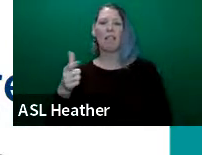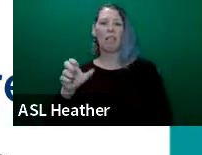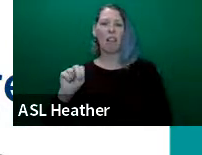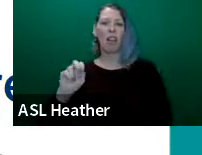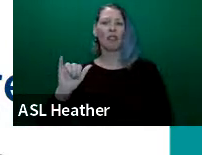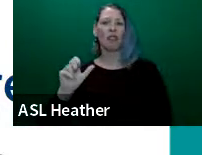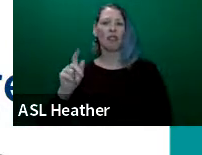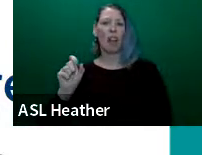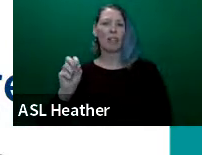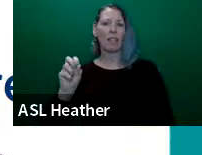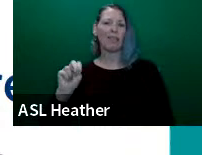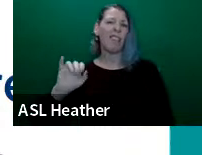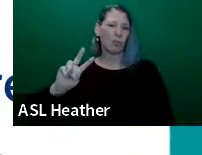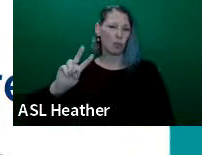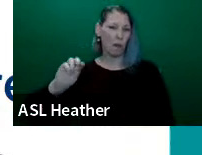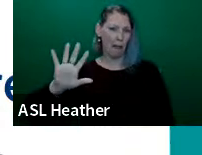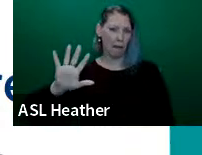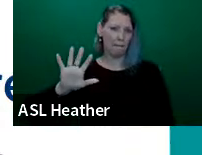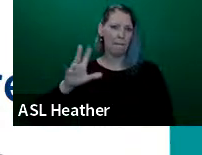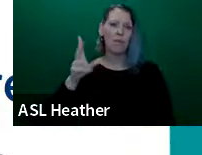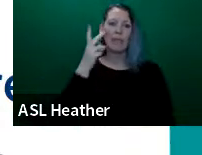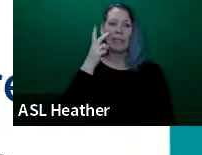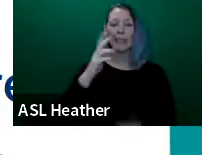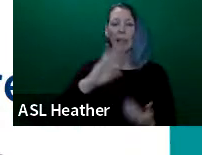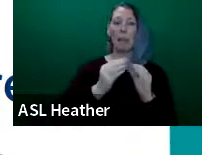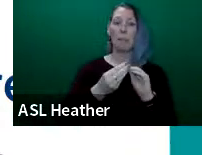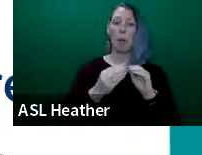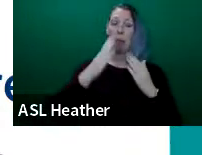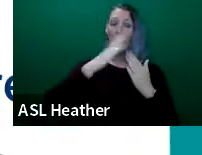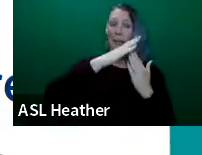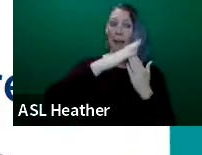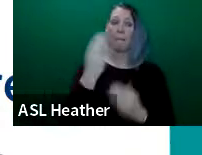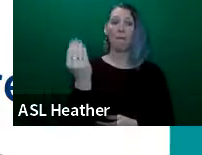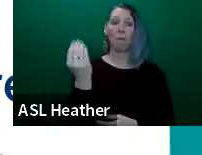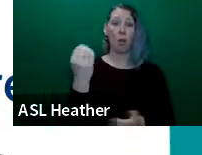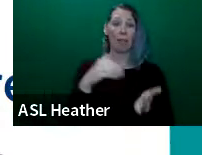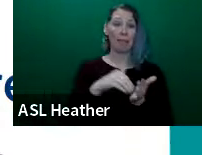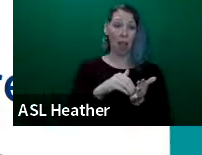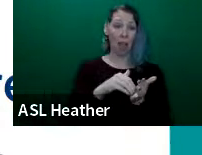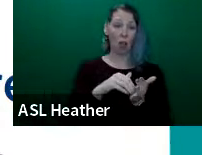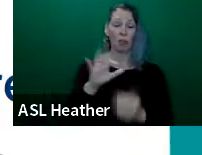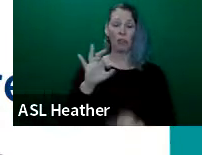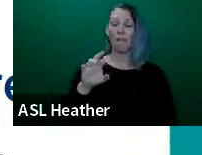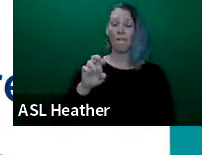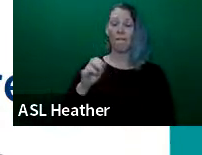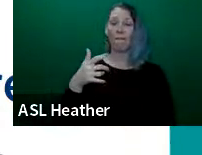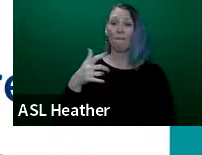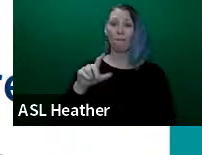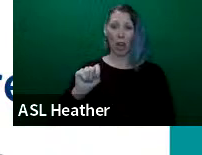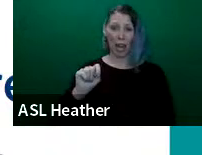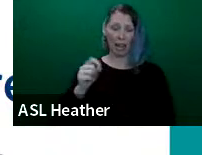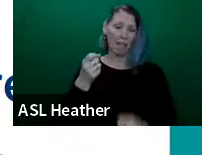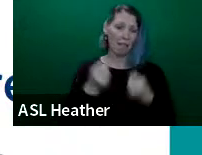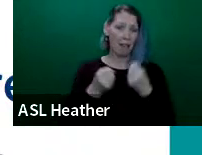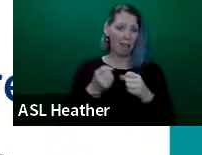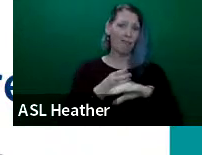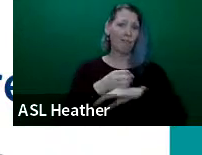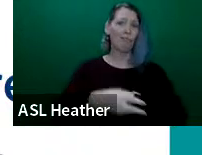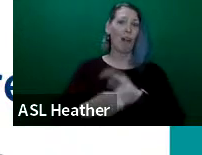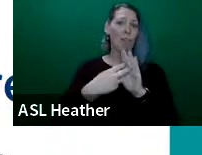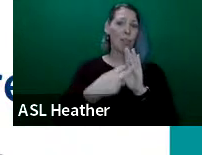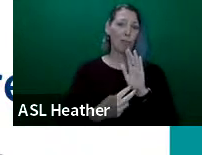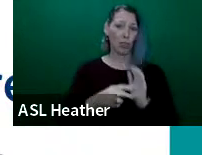see, so I'm going to focus in on the freight. It's kind of the number on the top. So we've got 14,000 freight vehicles traveling across the Interstate Bridge